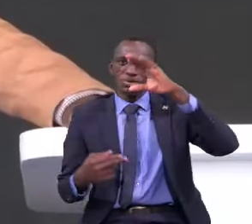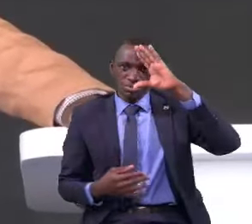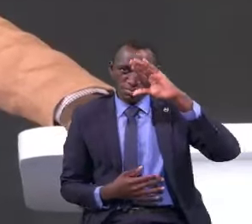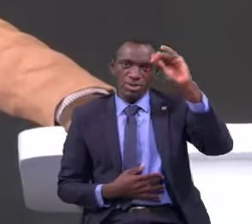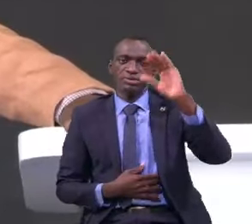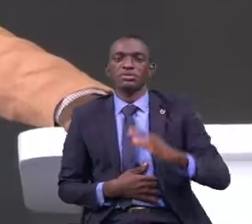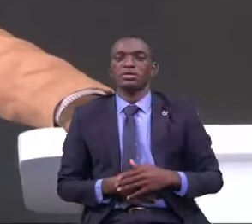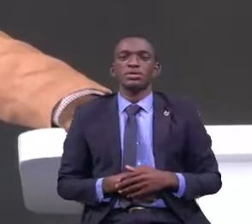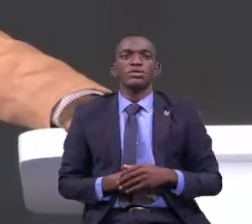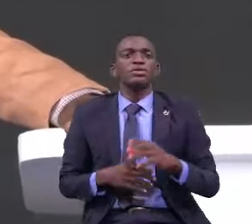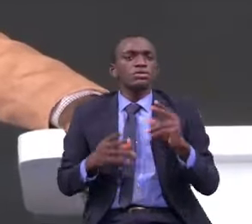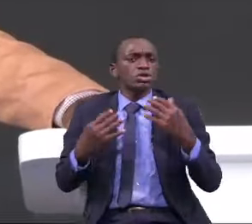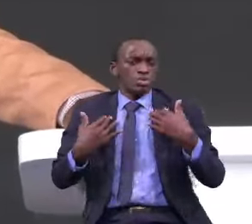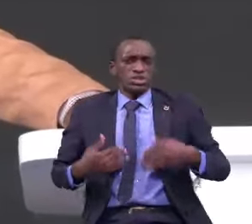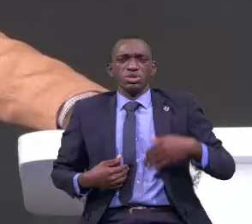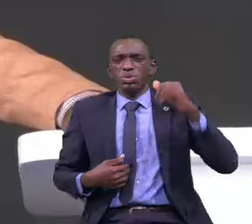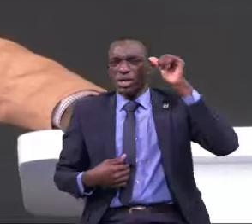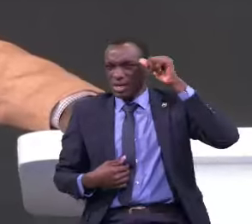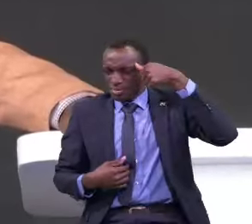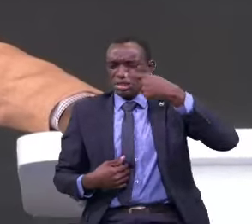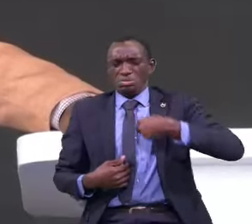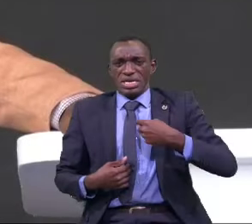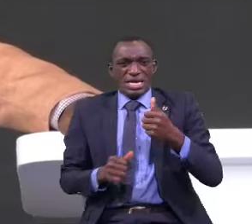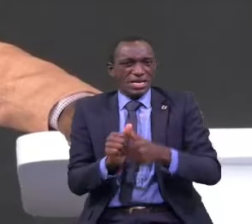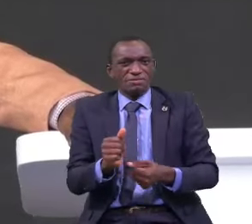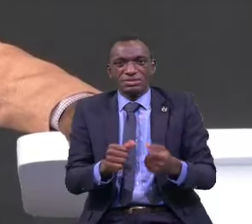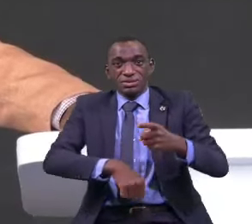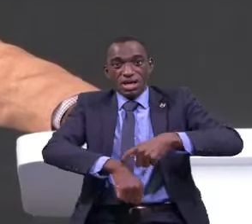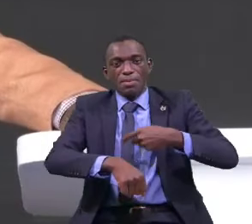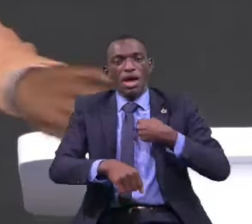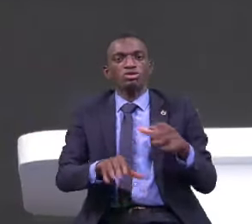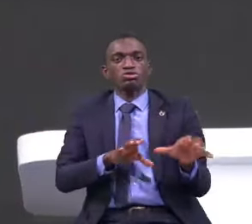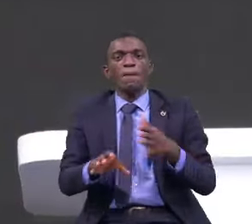nobody has to remind me, I do my duty.